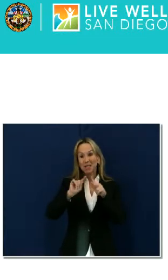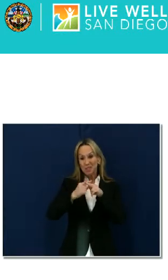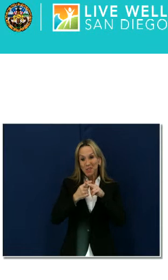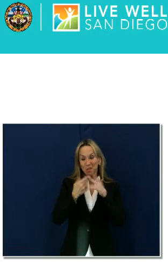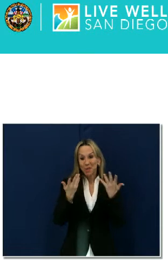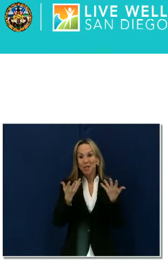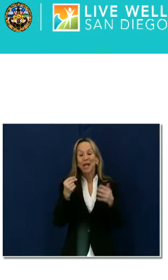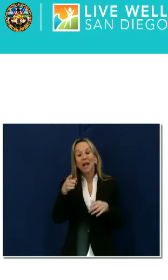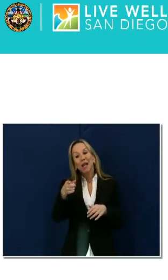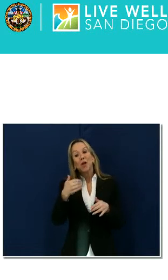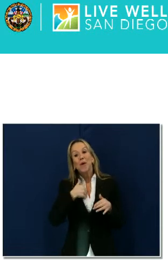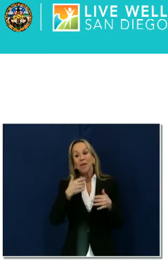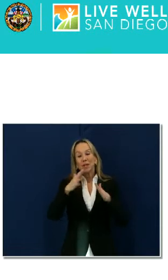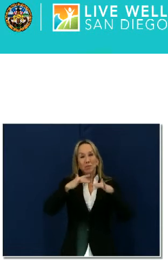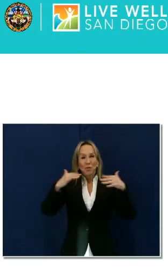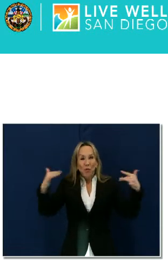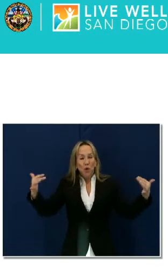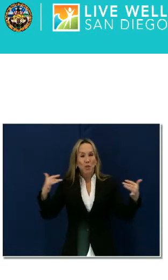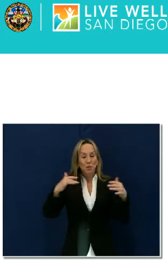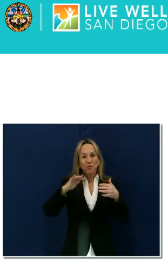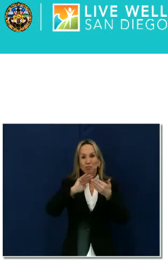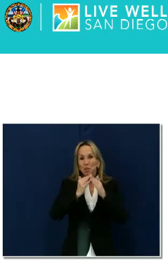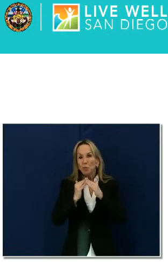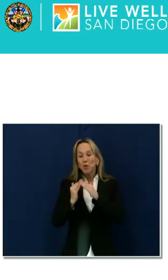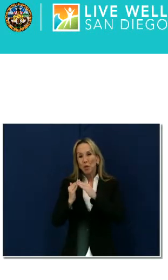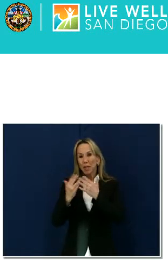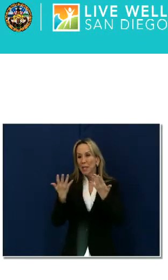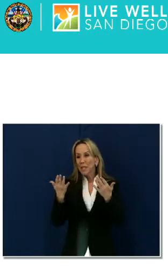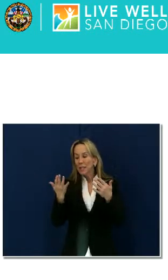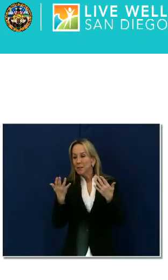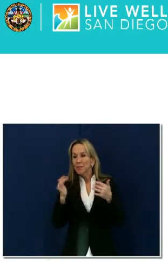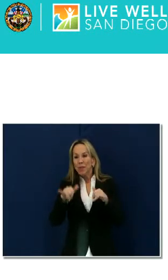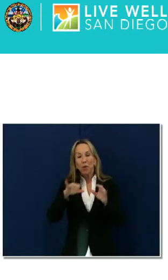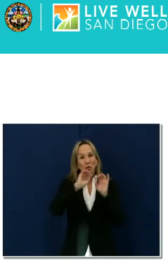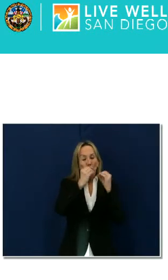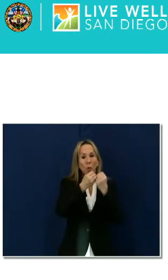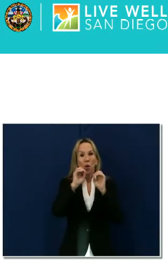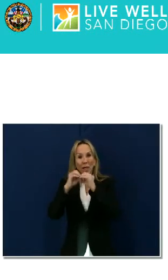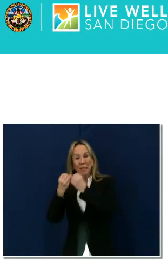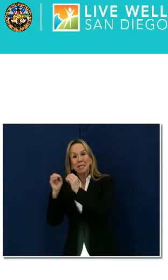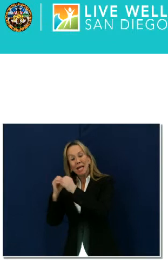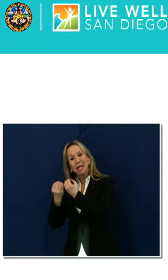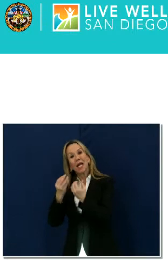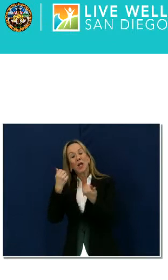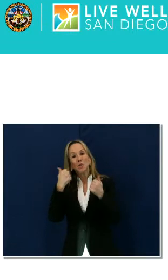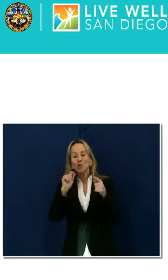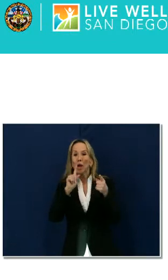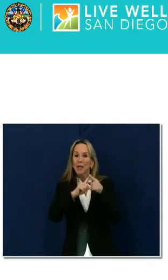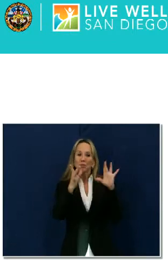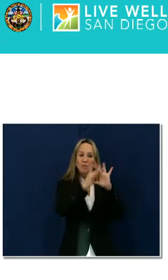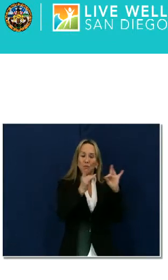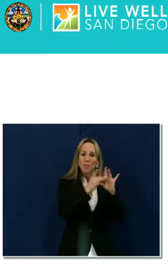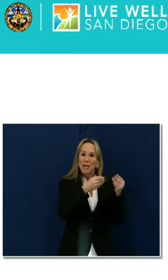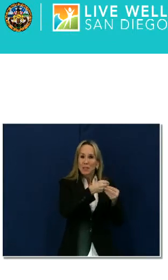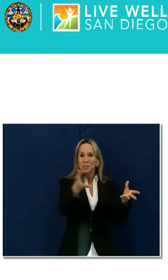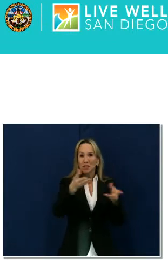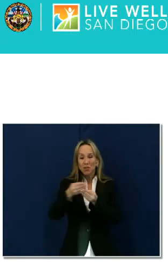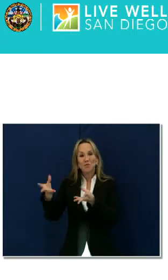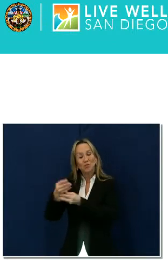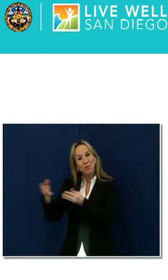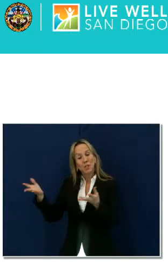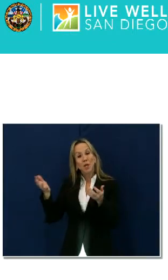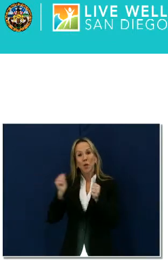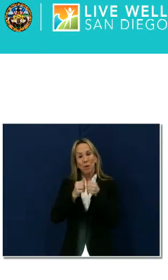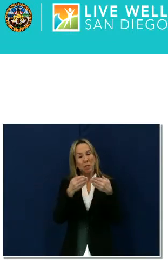partnering with the diverse communities, community-based organizations, and engaging trusted messaging to share information